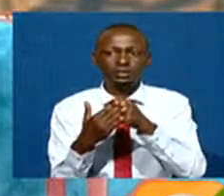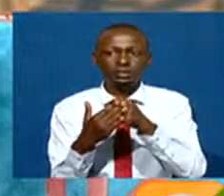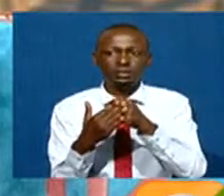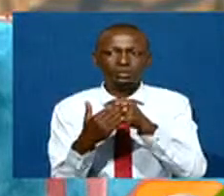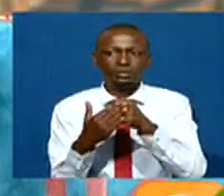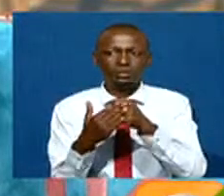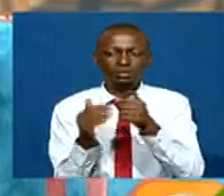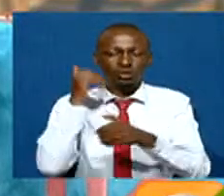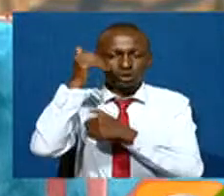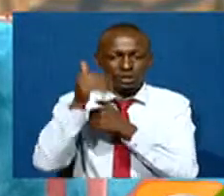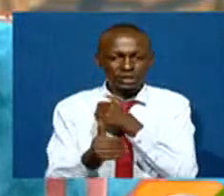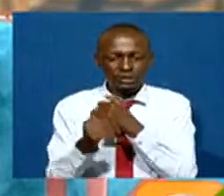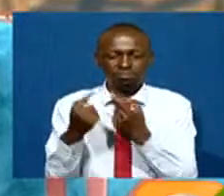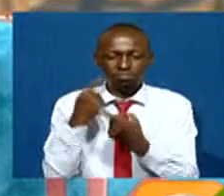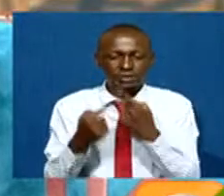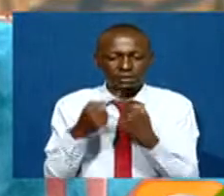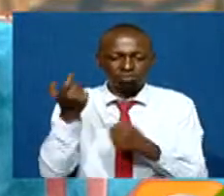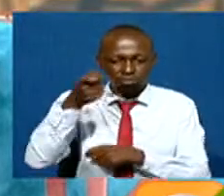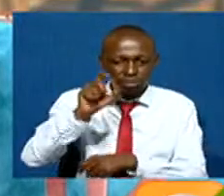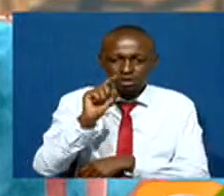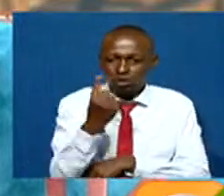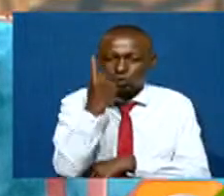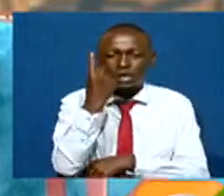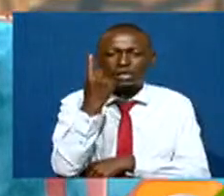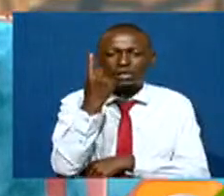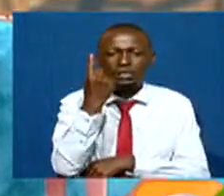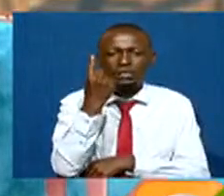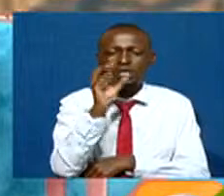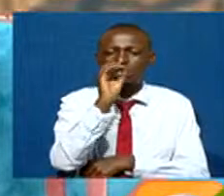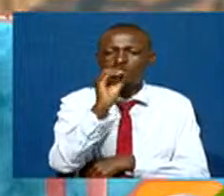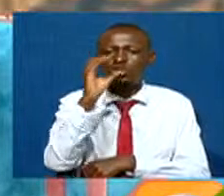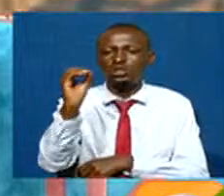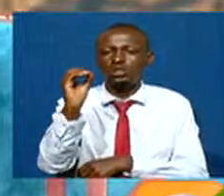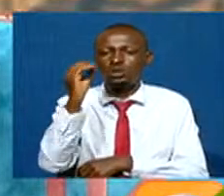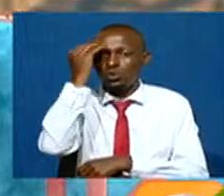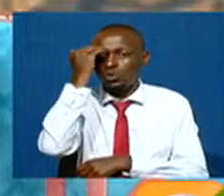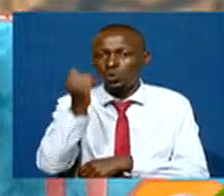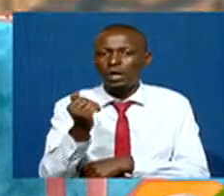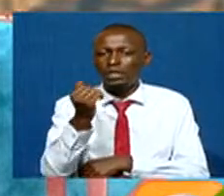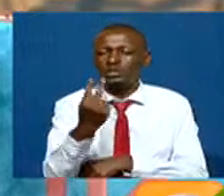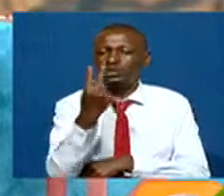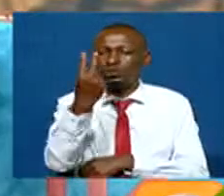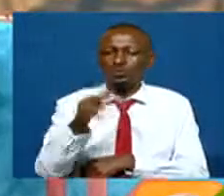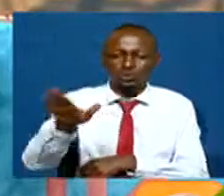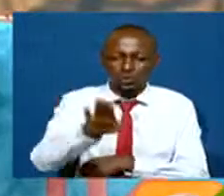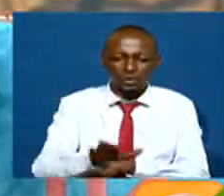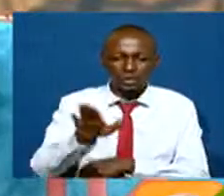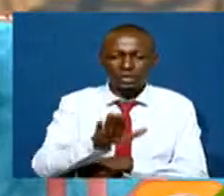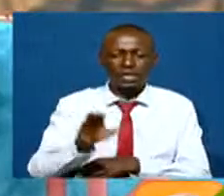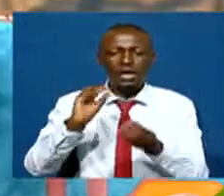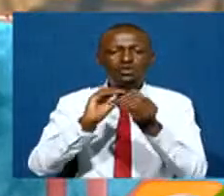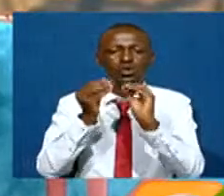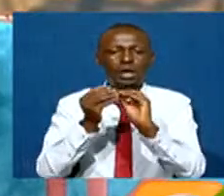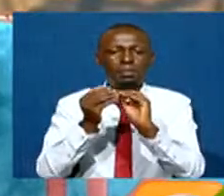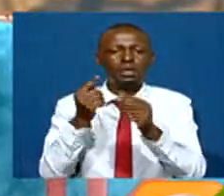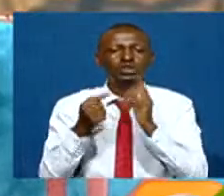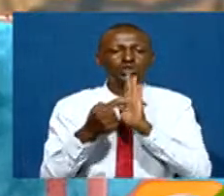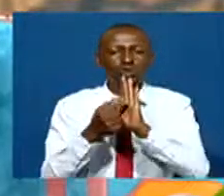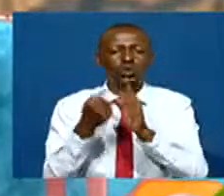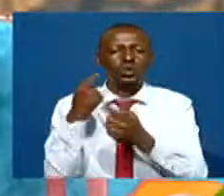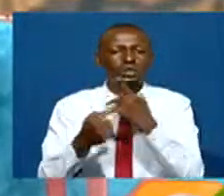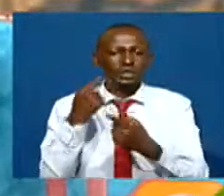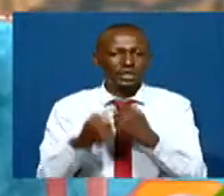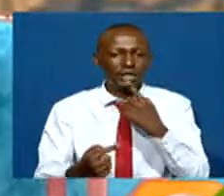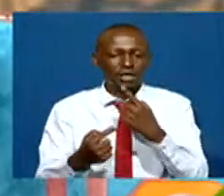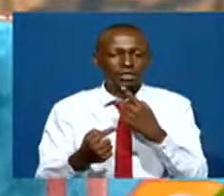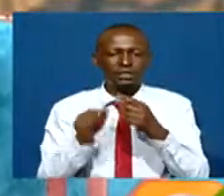is the next year, it would actually go to 00, mm-hmm. because it has only two spaces to store the year. And those systems